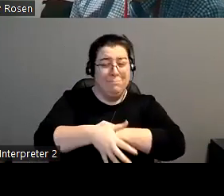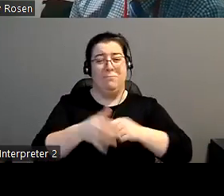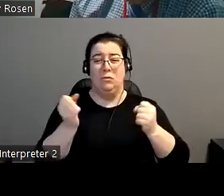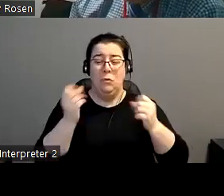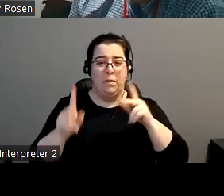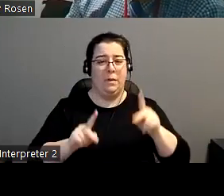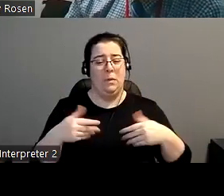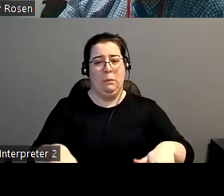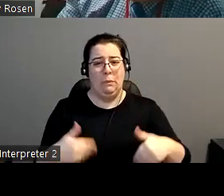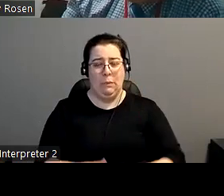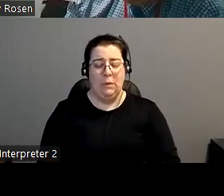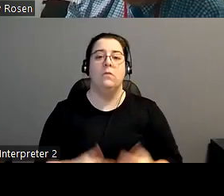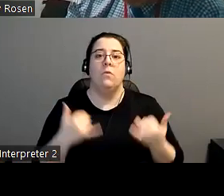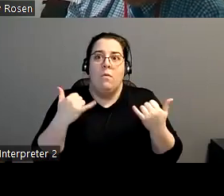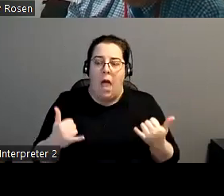this program back up.